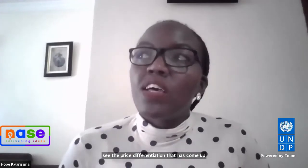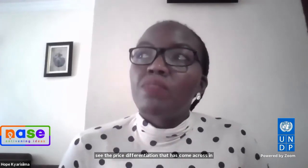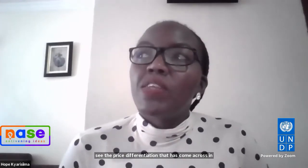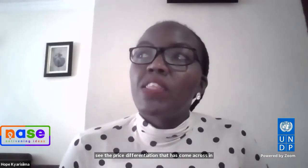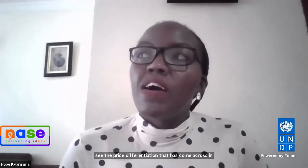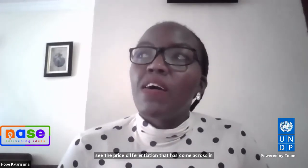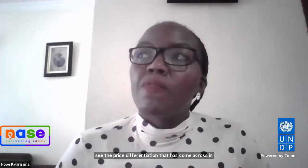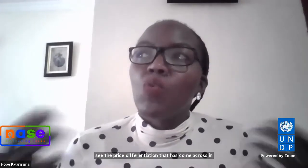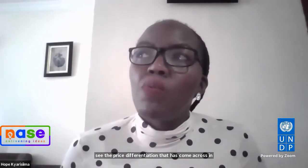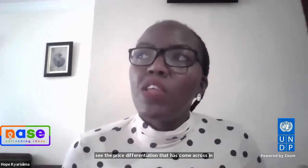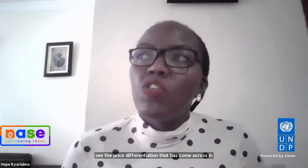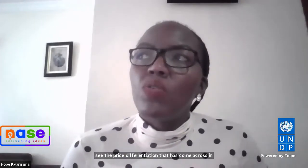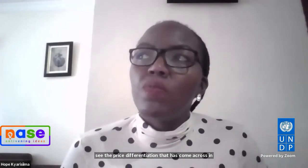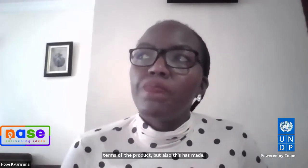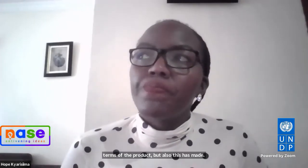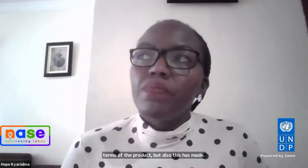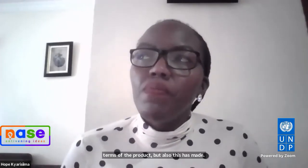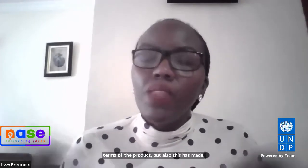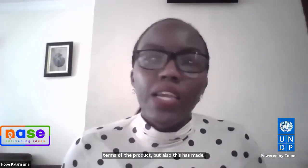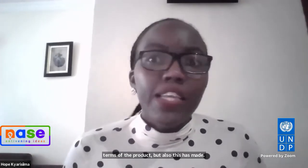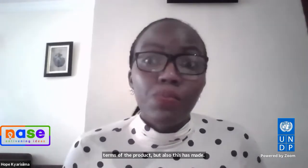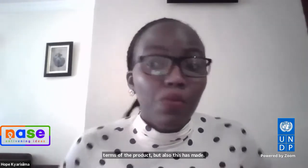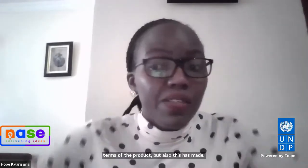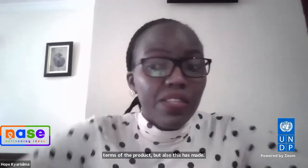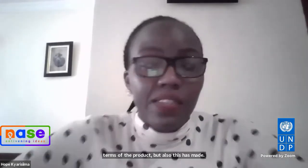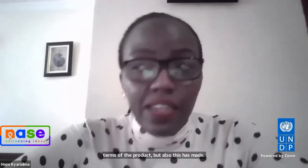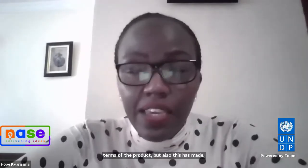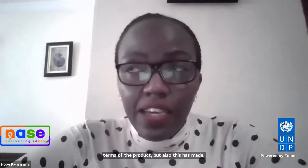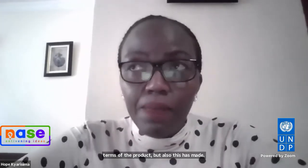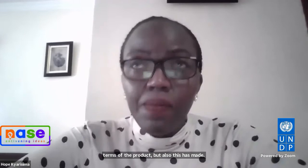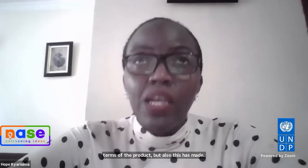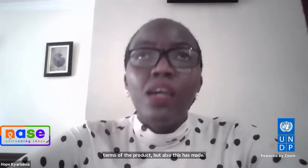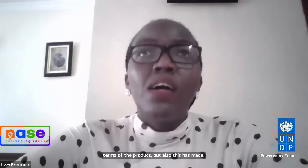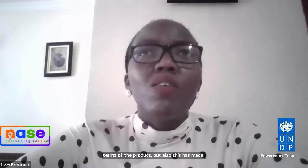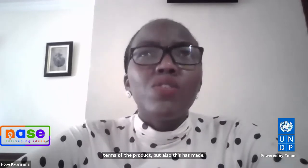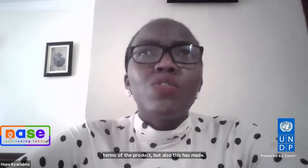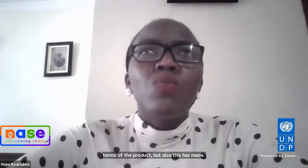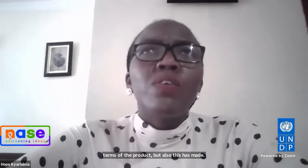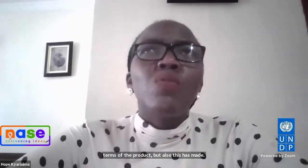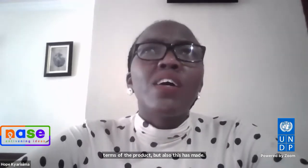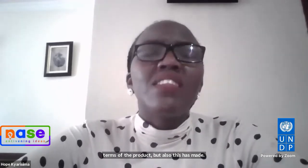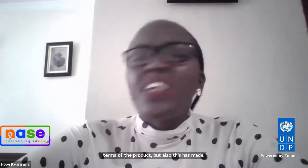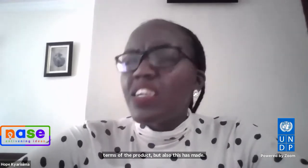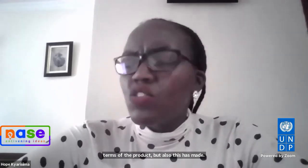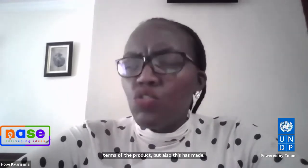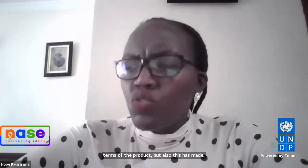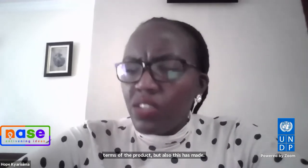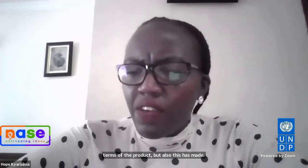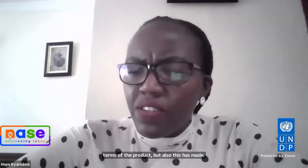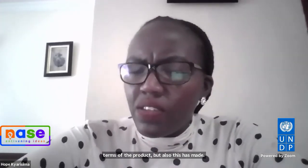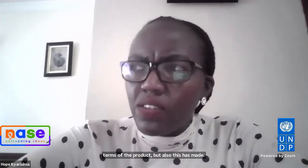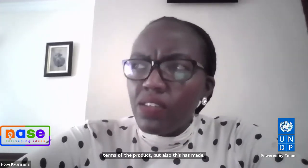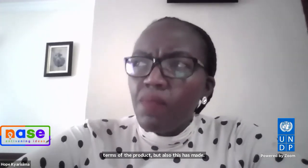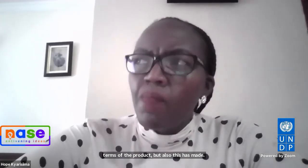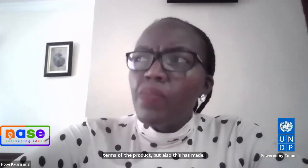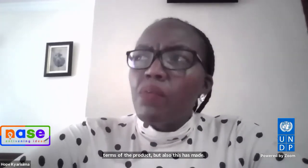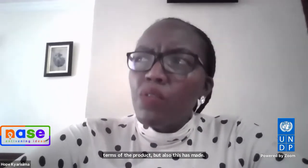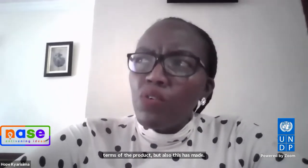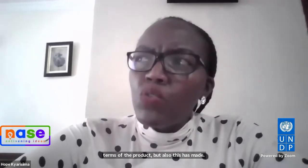also this has made the women, you know, get more business and income. Also, we look at linkage social